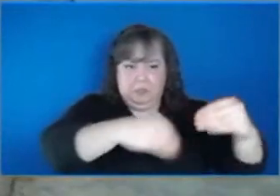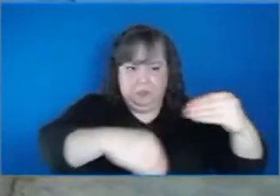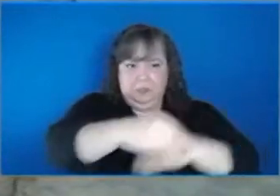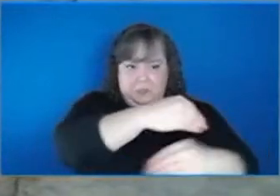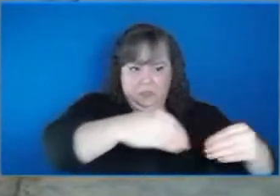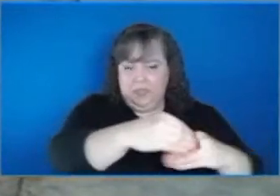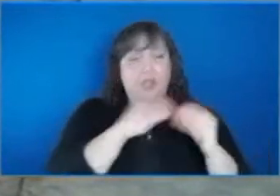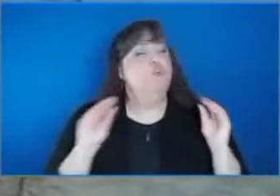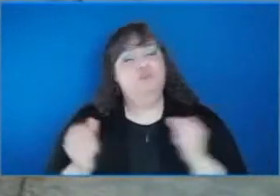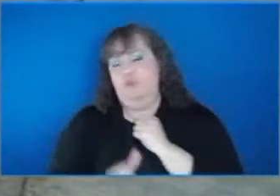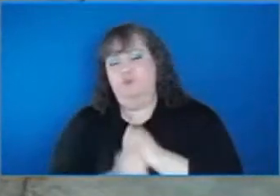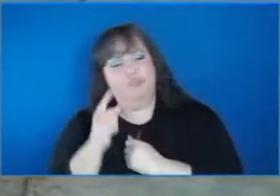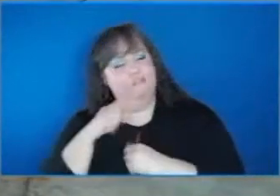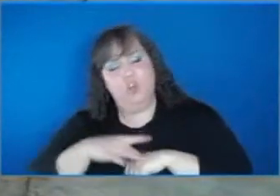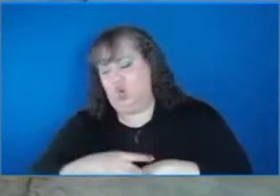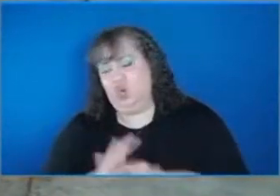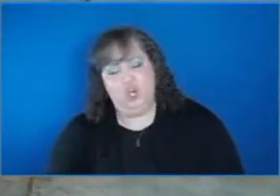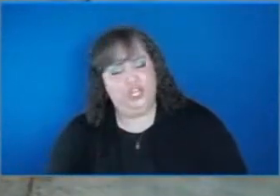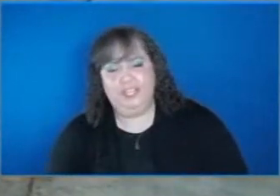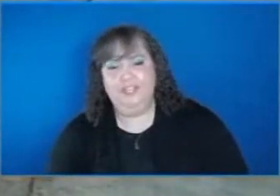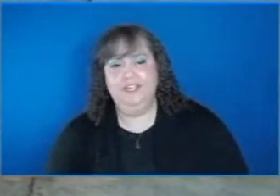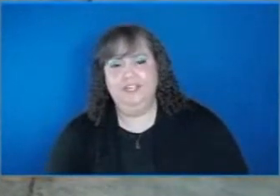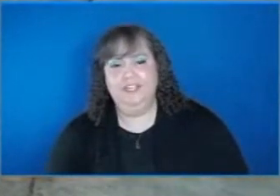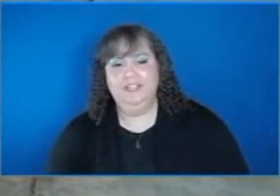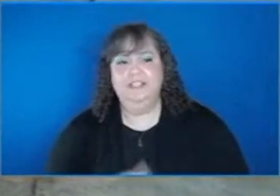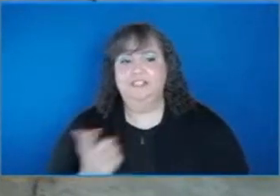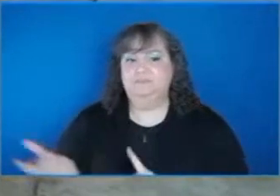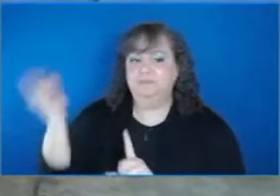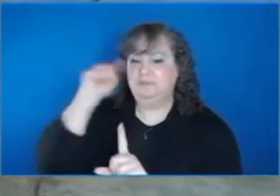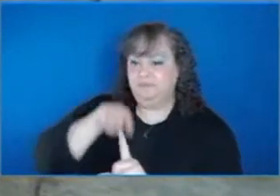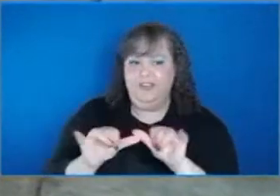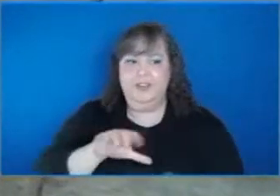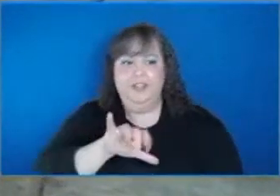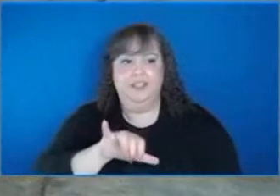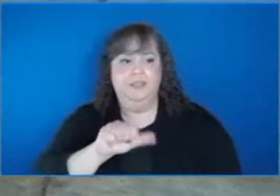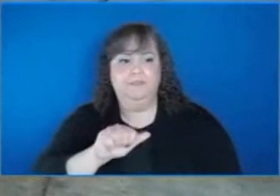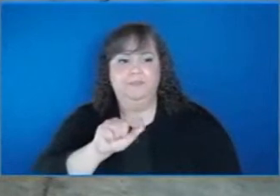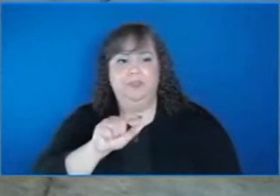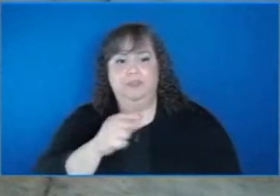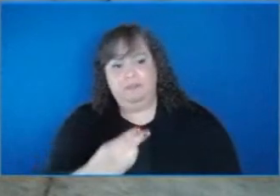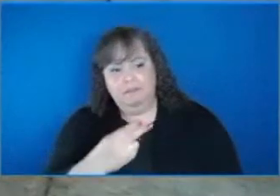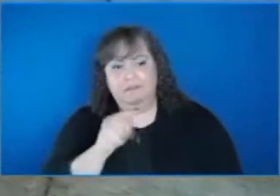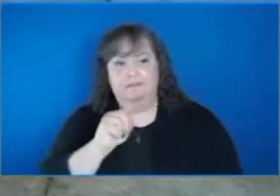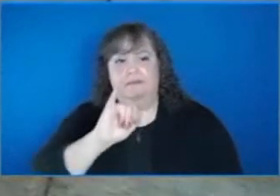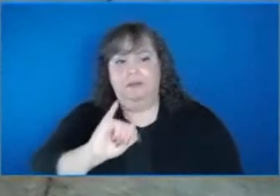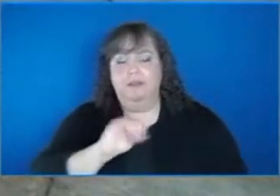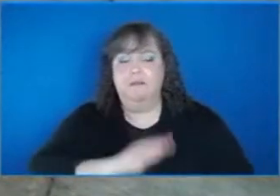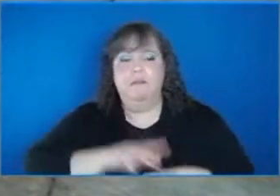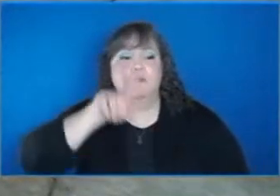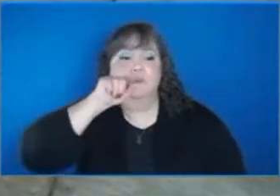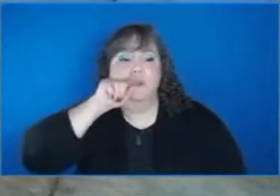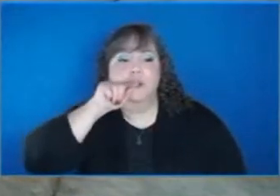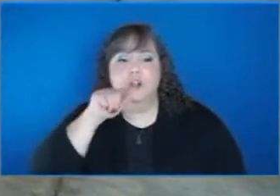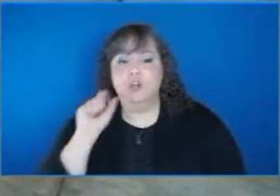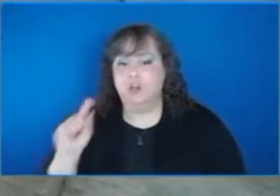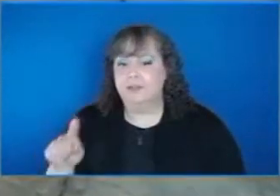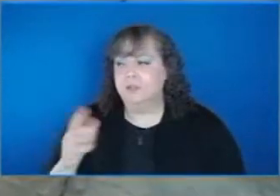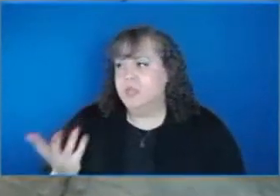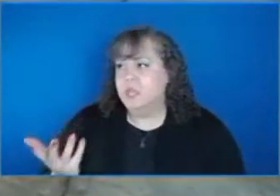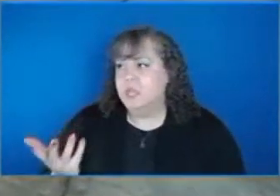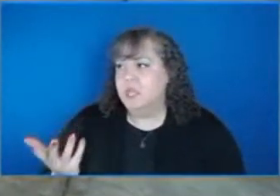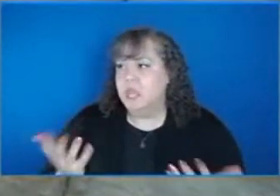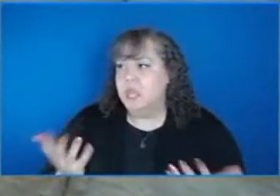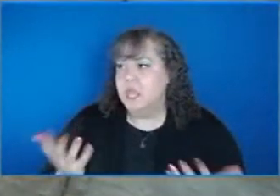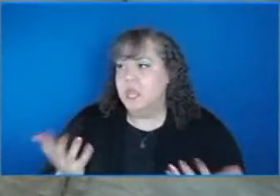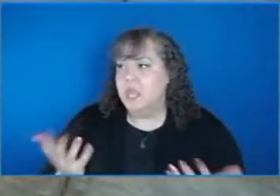go over back to engineering. Yadi on Twitter wants to know, how do you know if it worked? Well, you